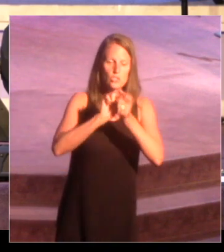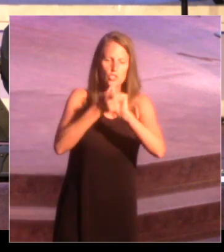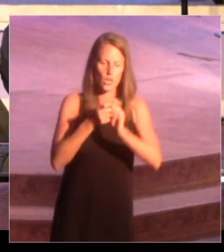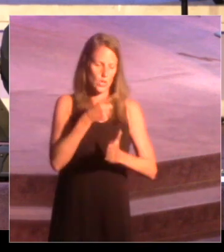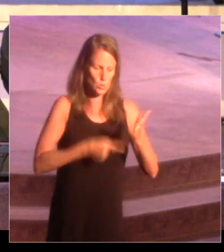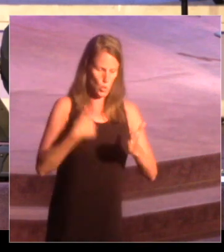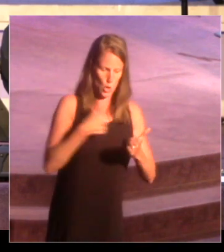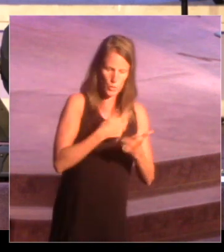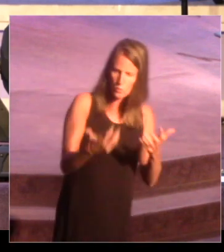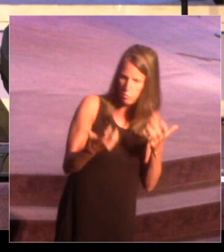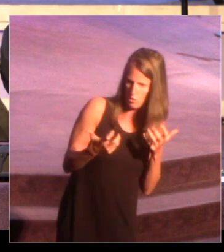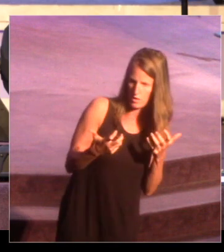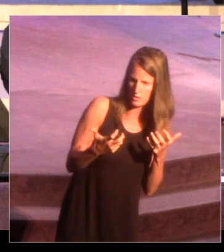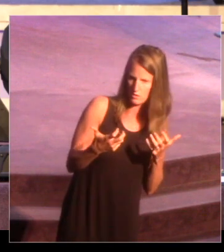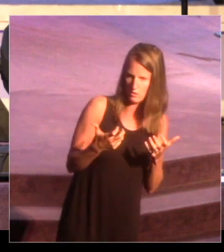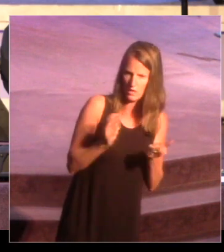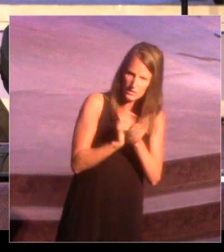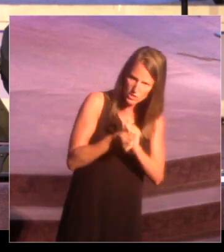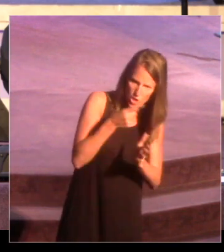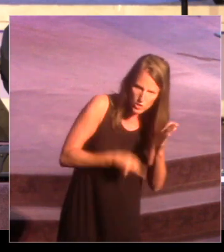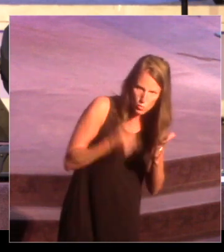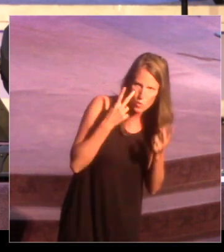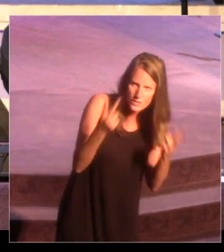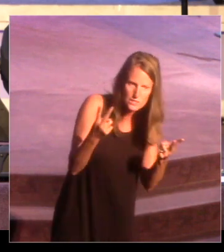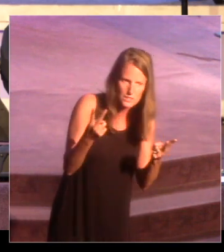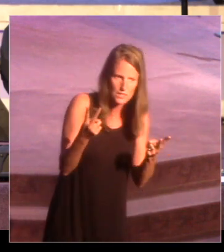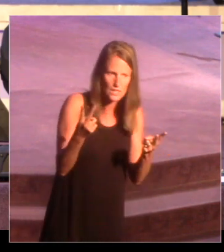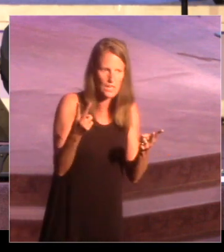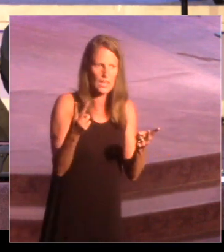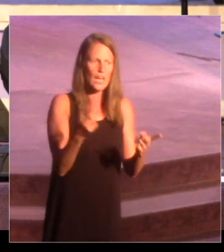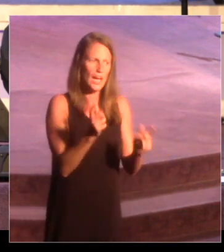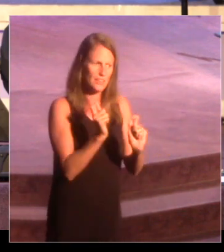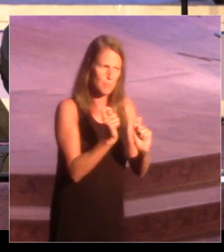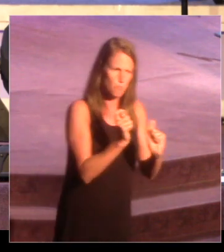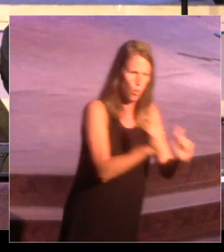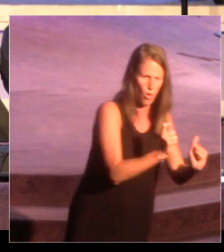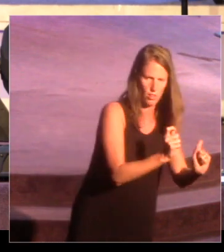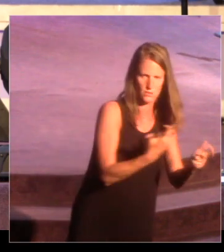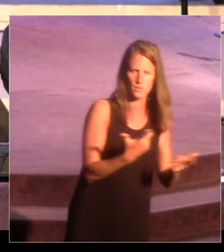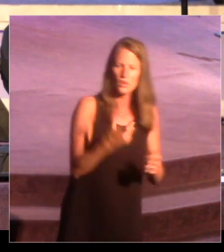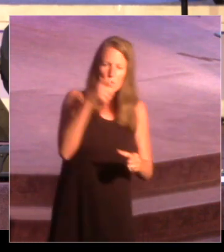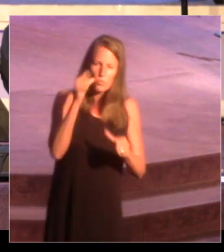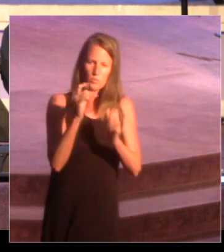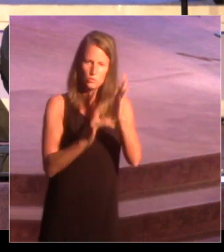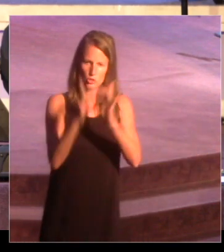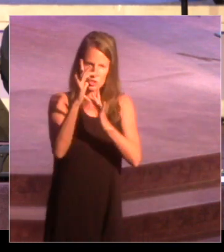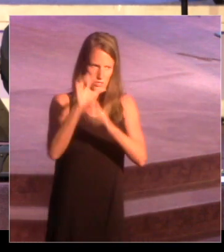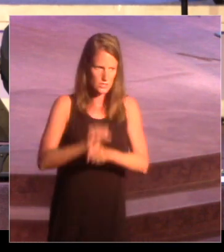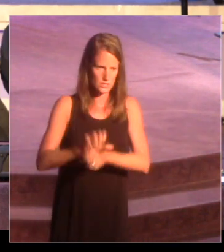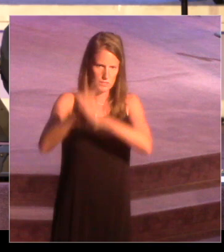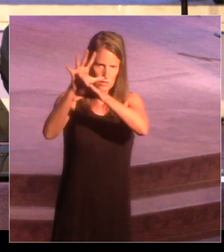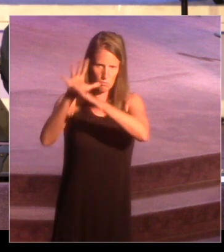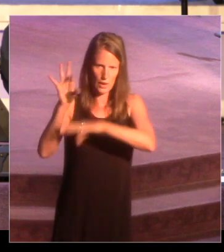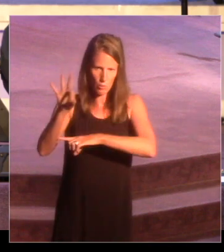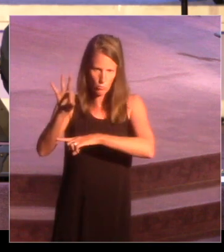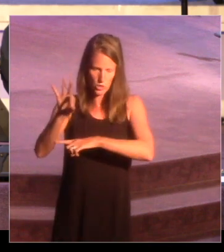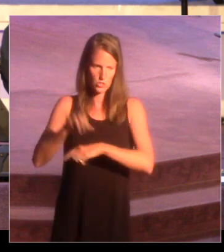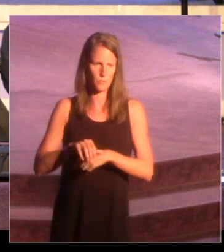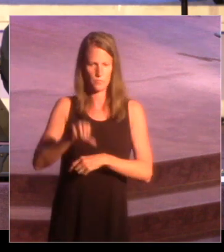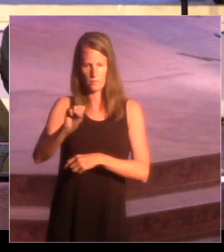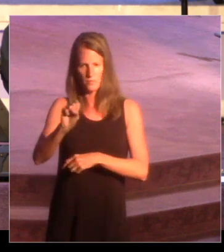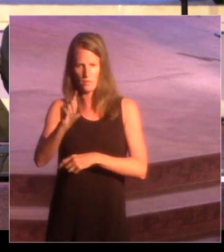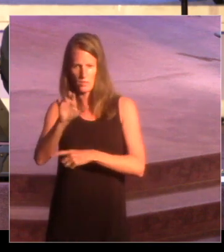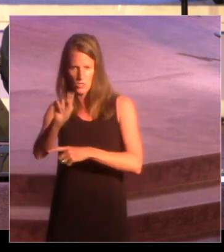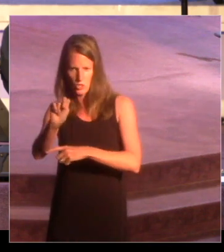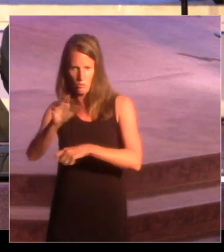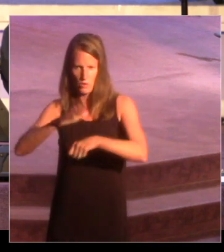they pull us towards these things. It's why Jesus in the Sermon on the Mount, he says this. He says, the eye is the lamp of